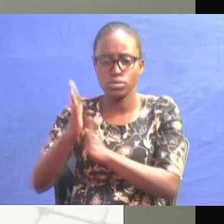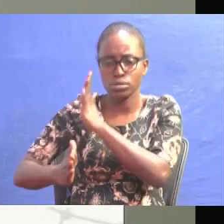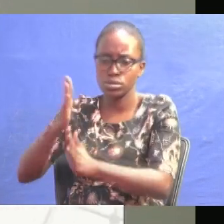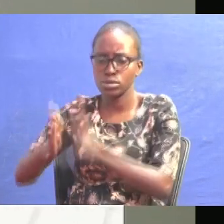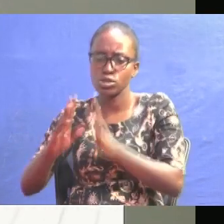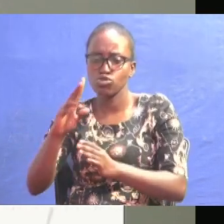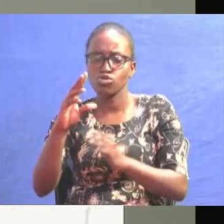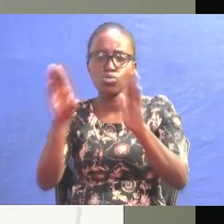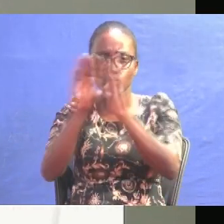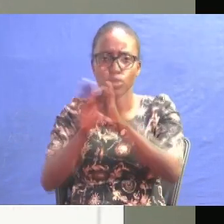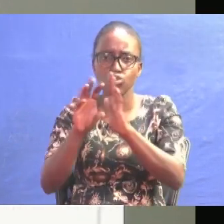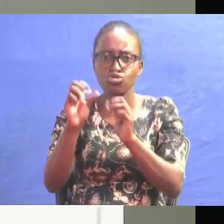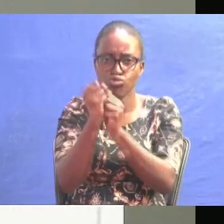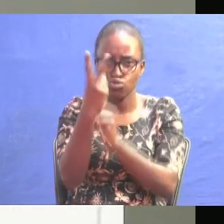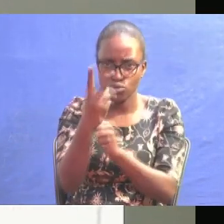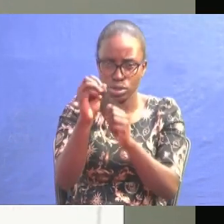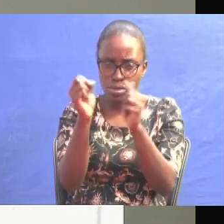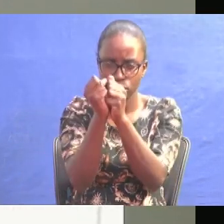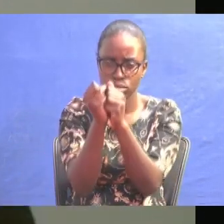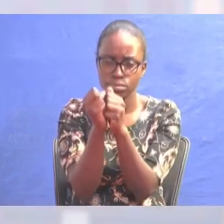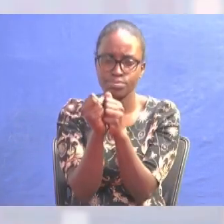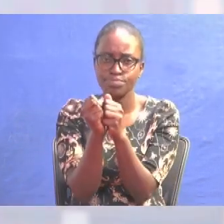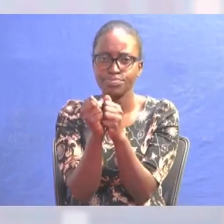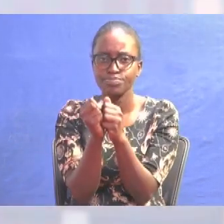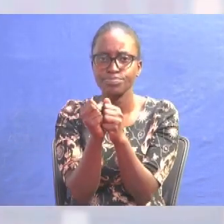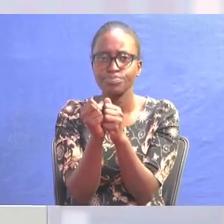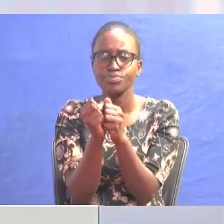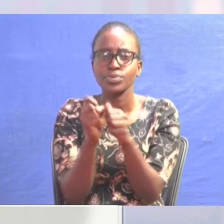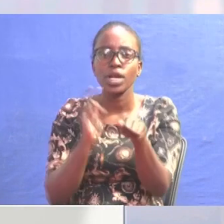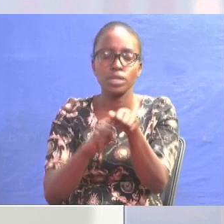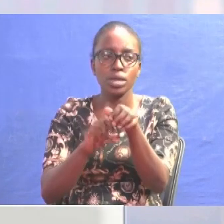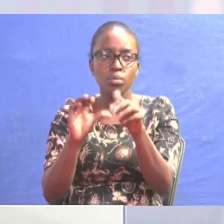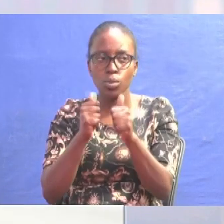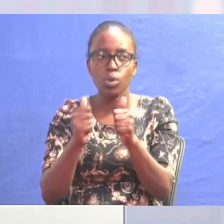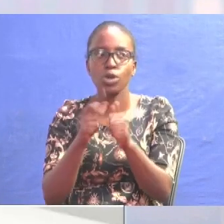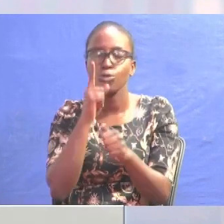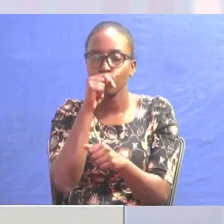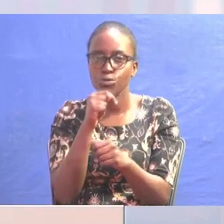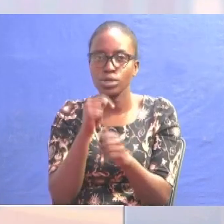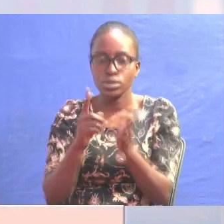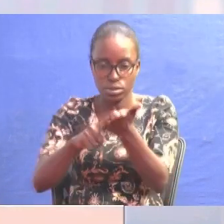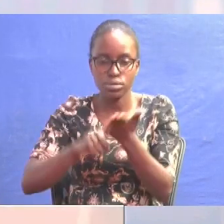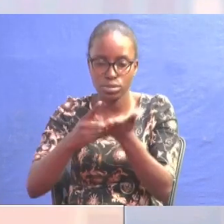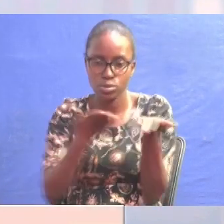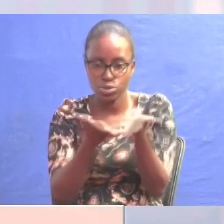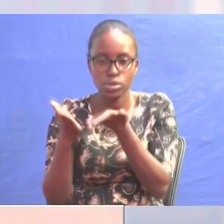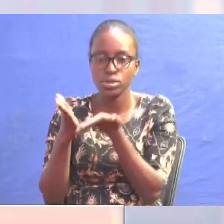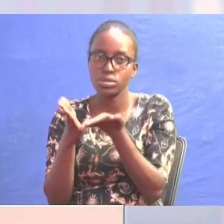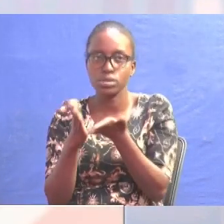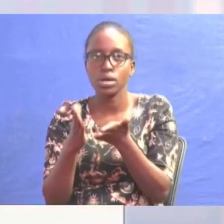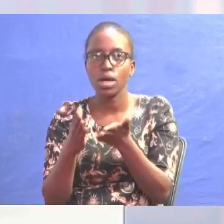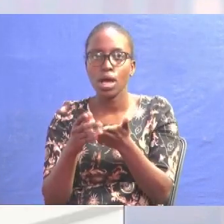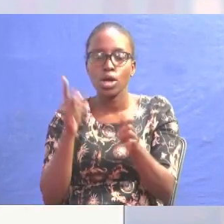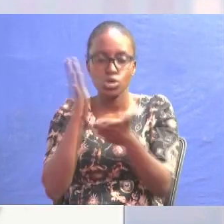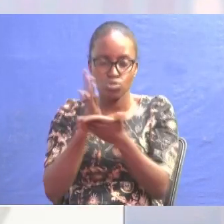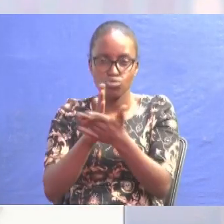have challenges on it. All right. And even as we wind up this discussion, and of course, as we shed